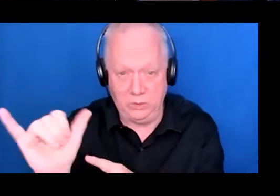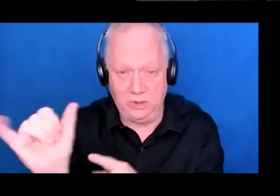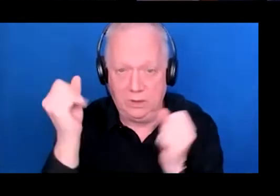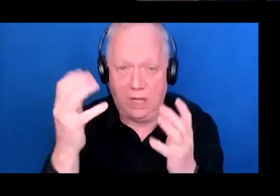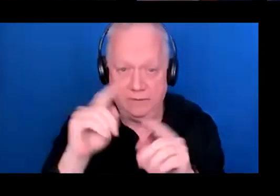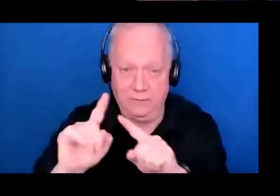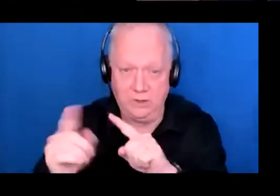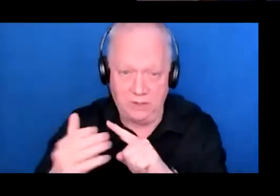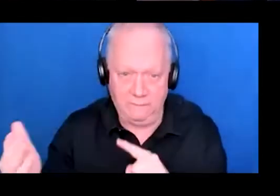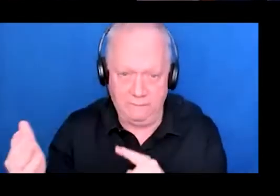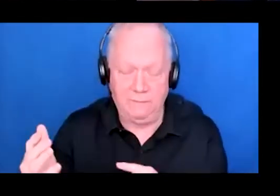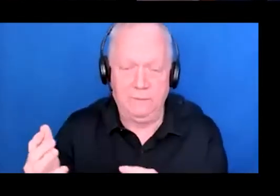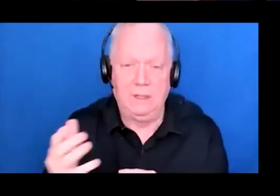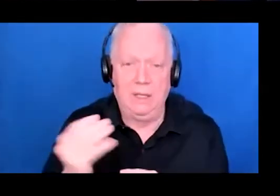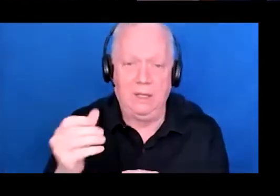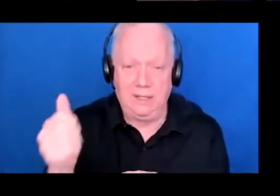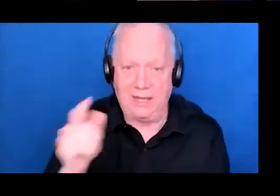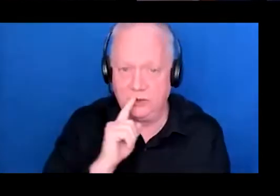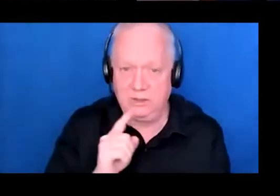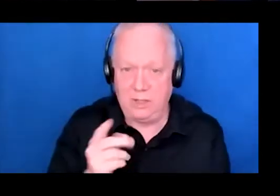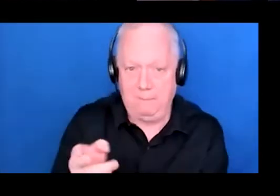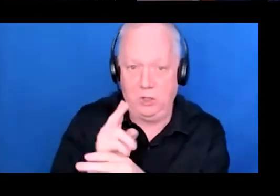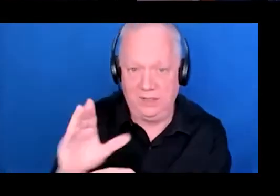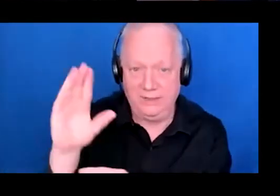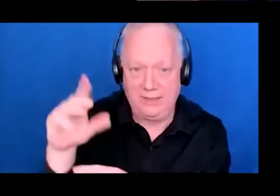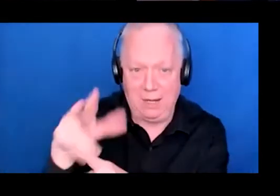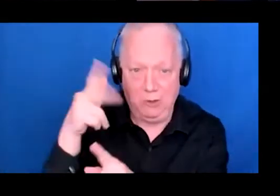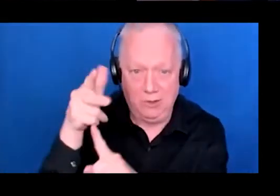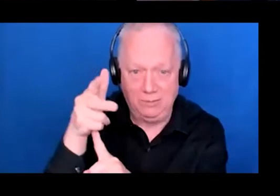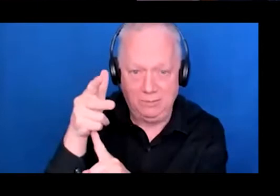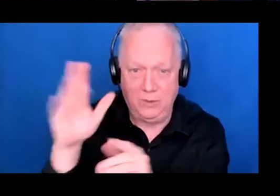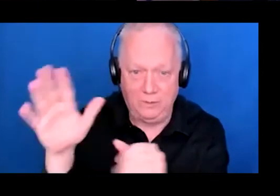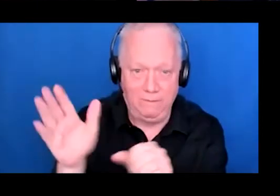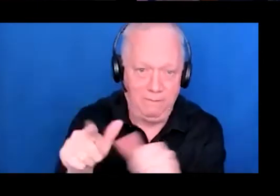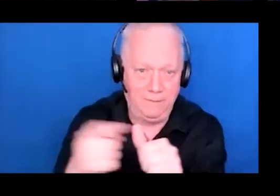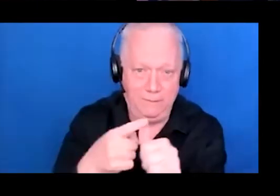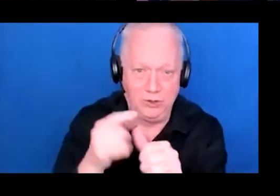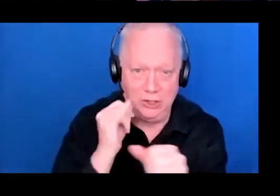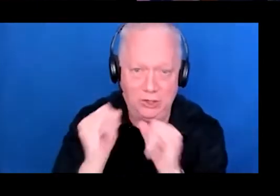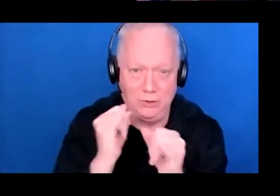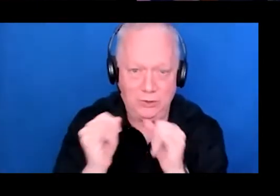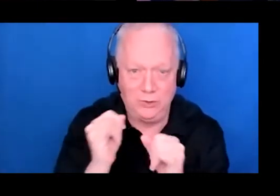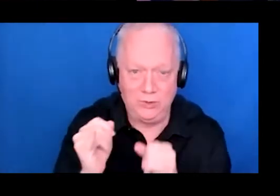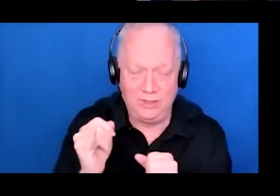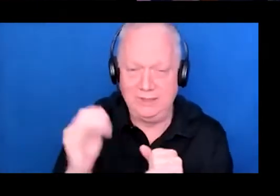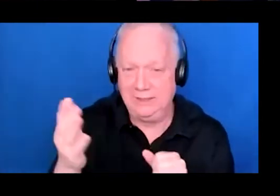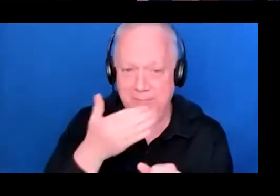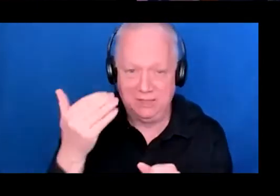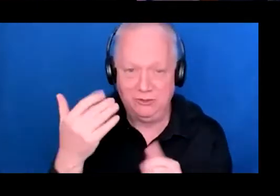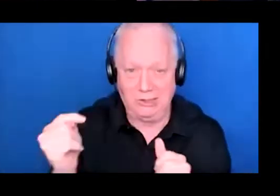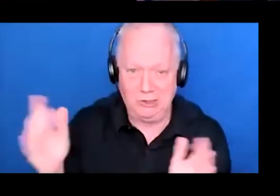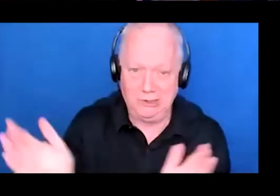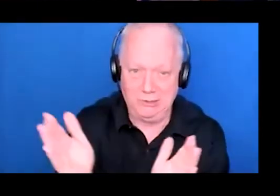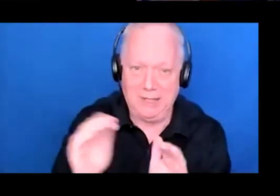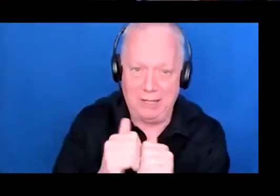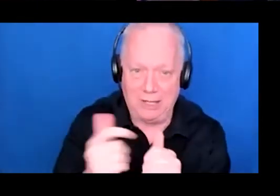lot of stuff. And I borrowed his camera to film that first interview. And he did his best to coach me on how